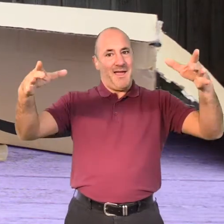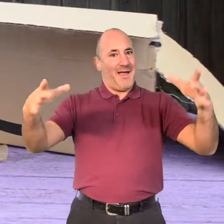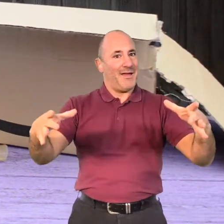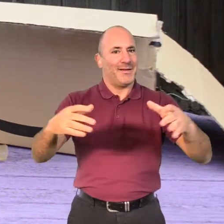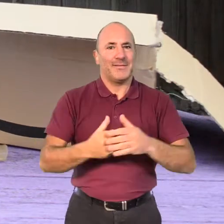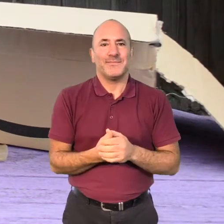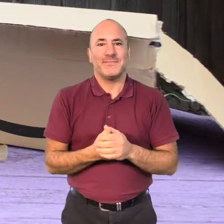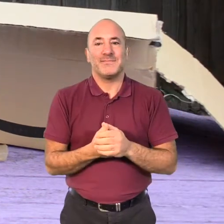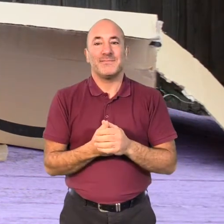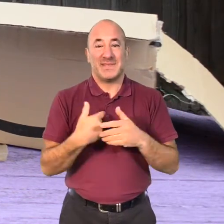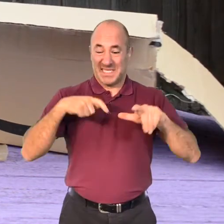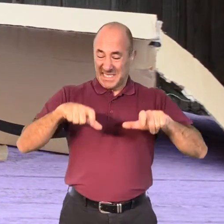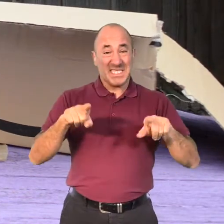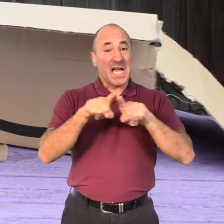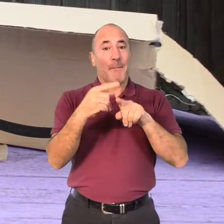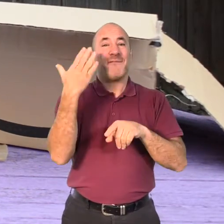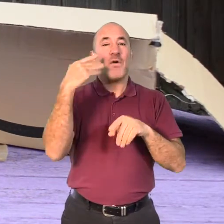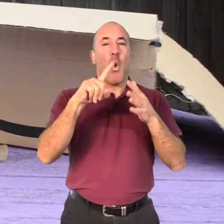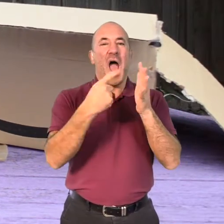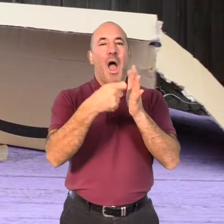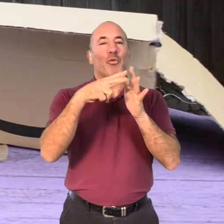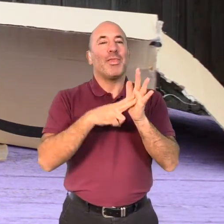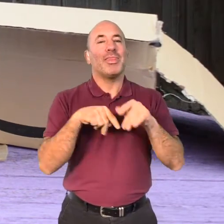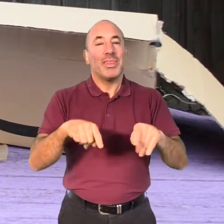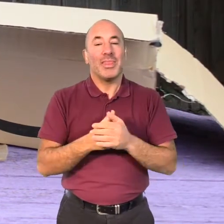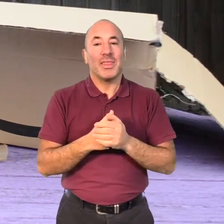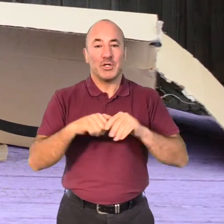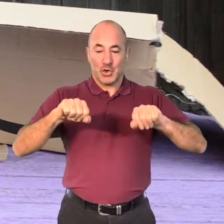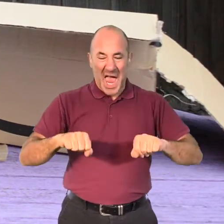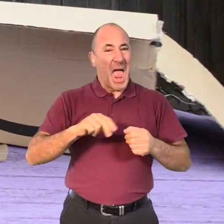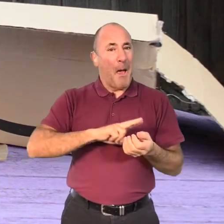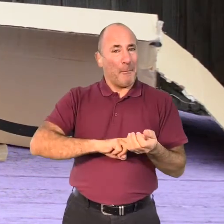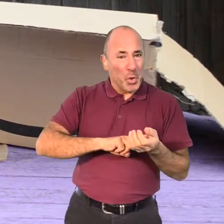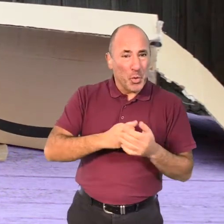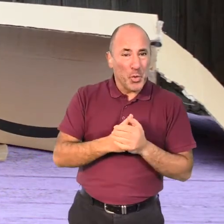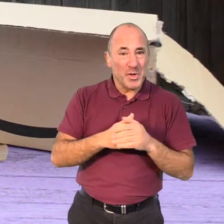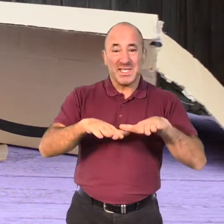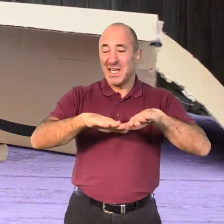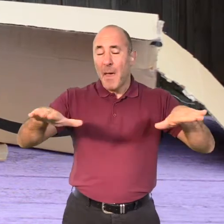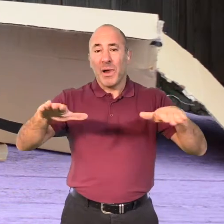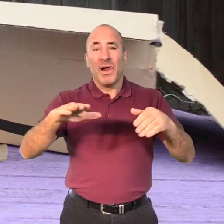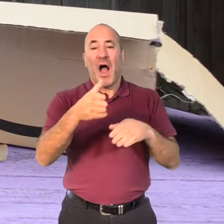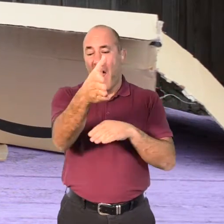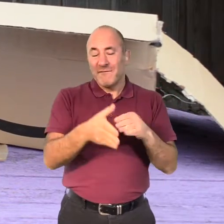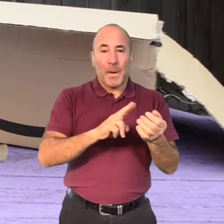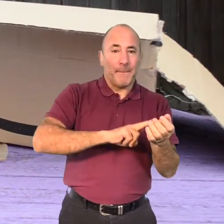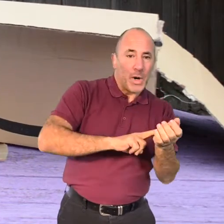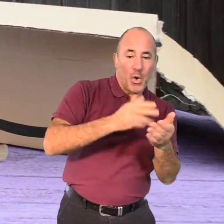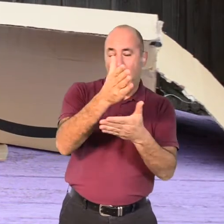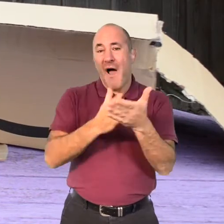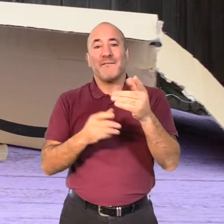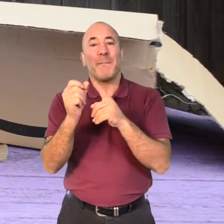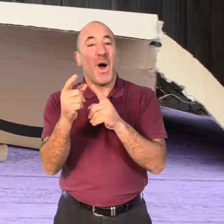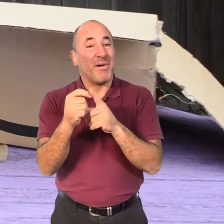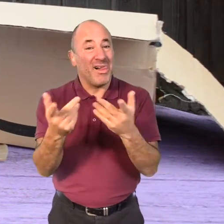theatre. I'm sitting exactly where Erin was sitting, on the blue chair with the half blue,